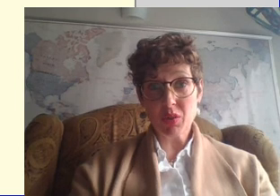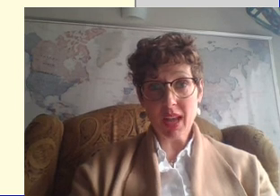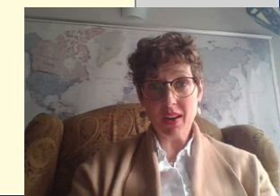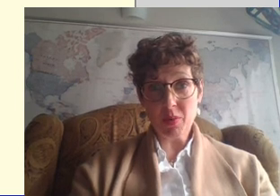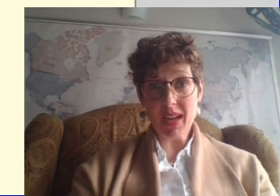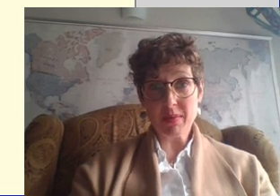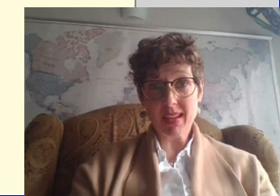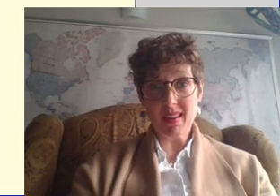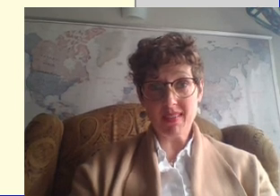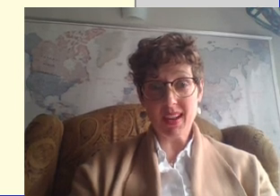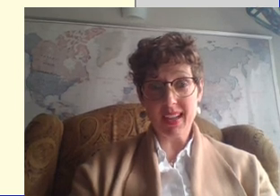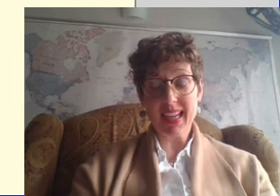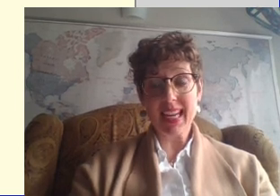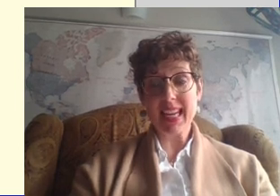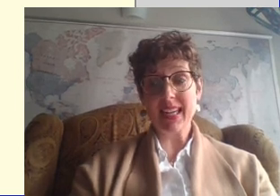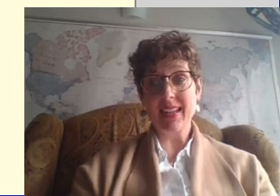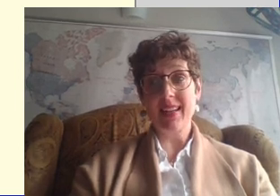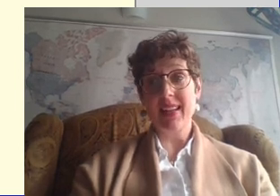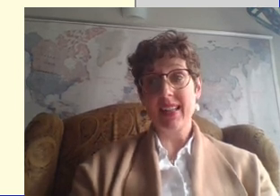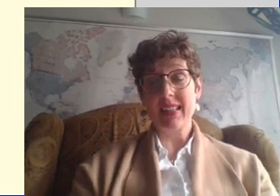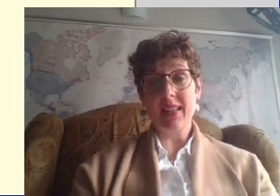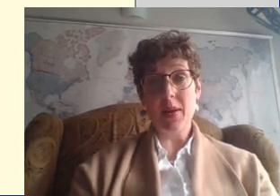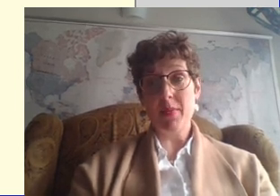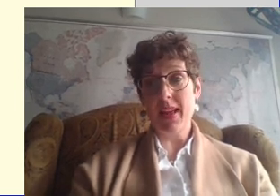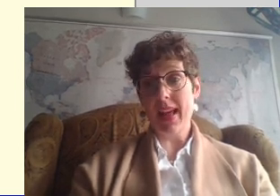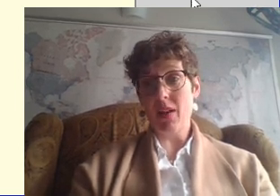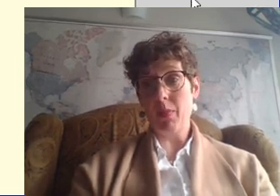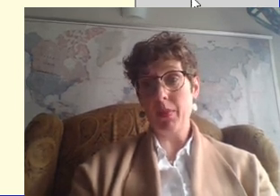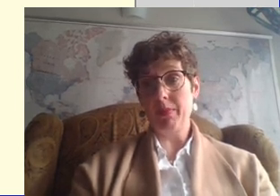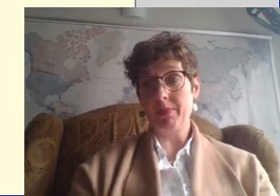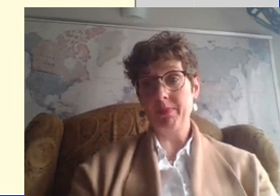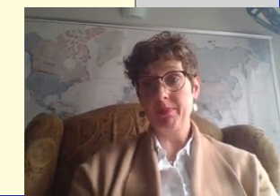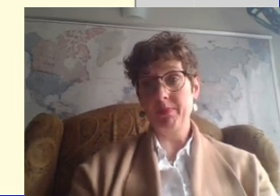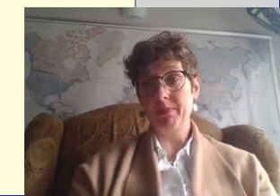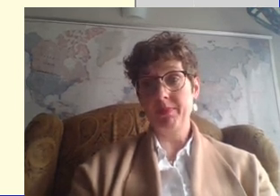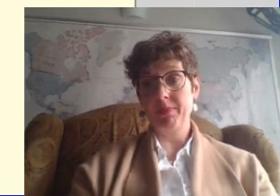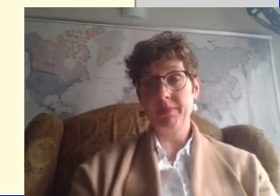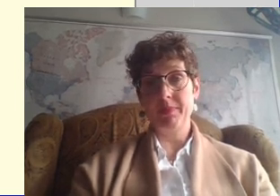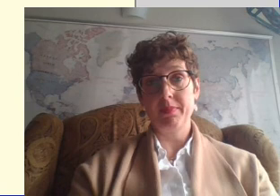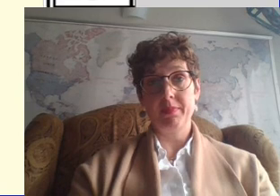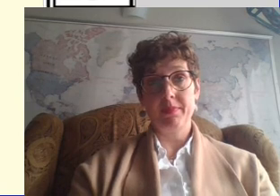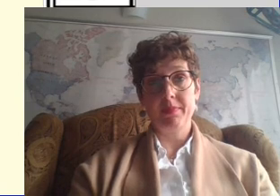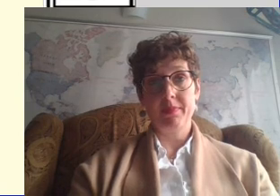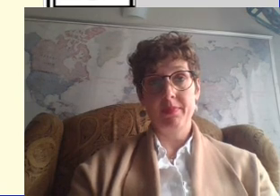probably couldn't do that all by himself, huh? He needed some help.